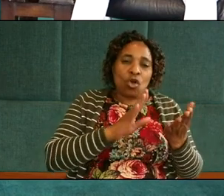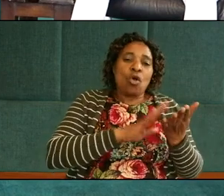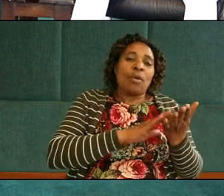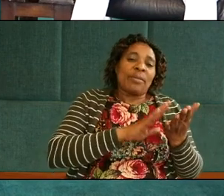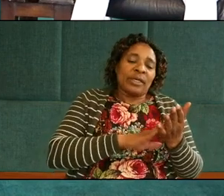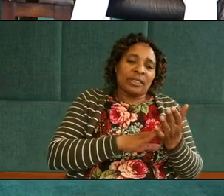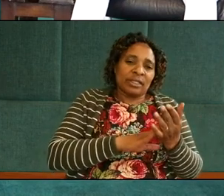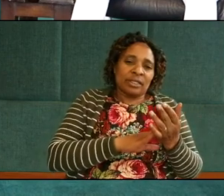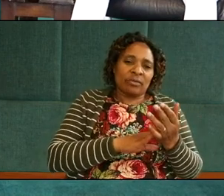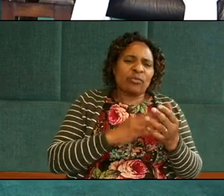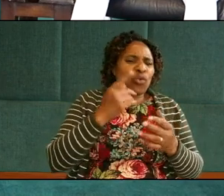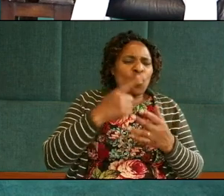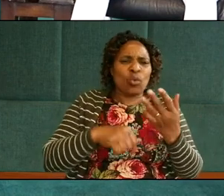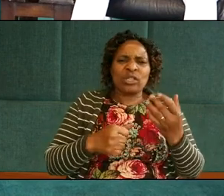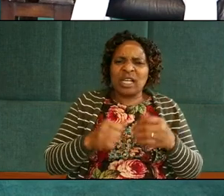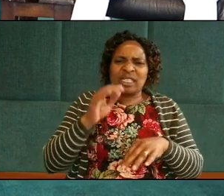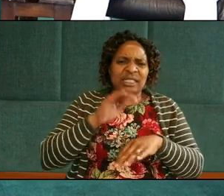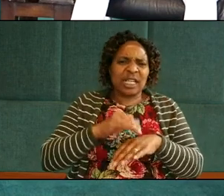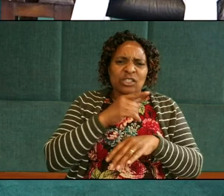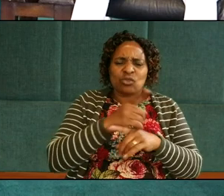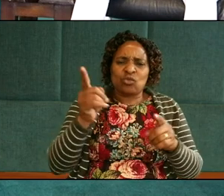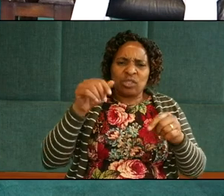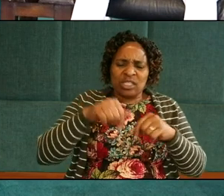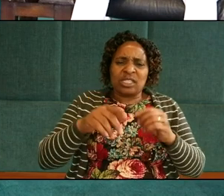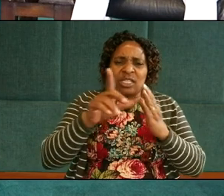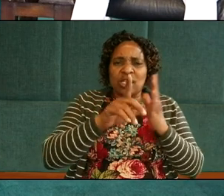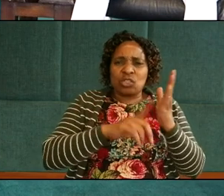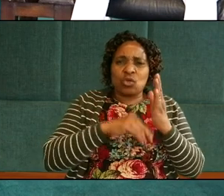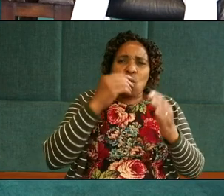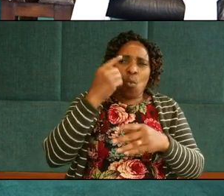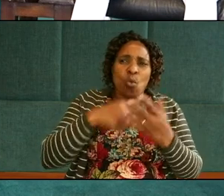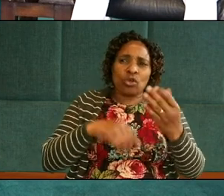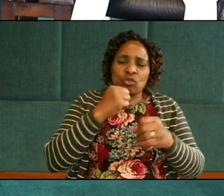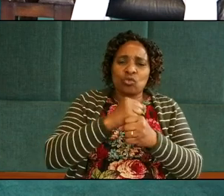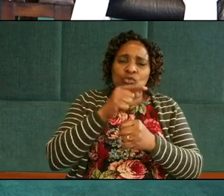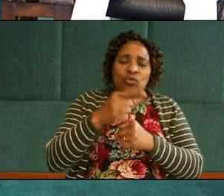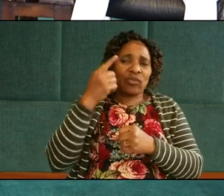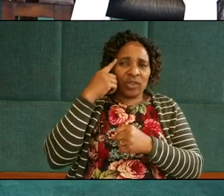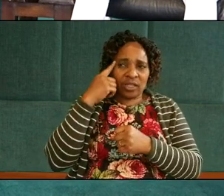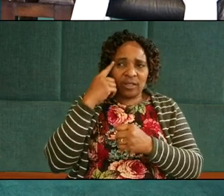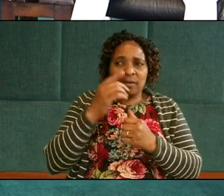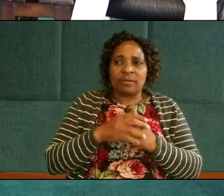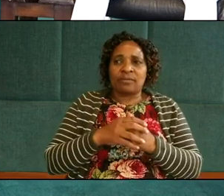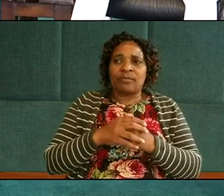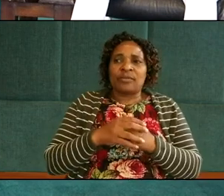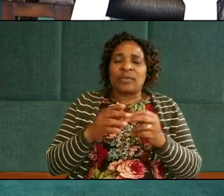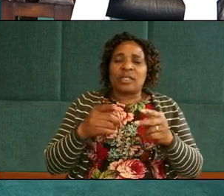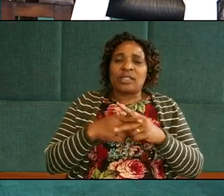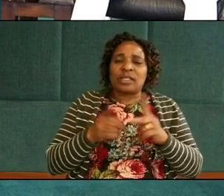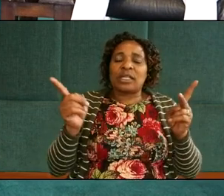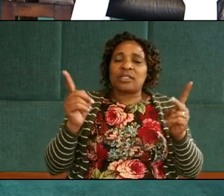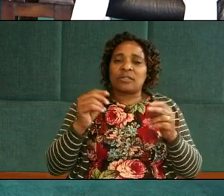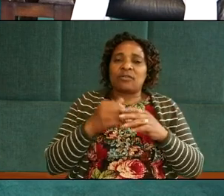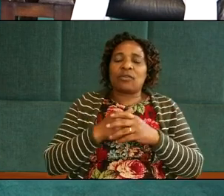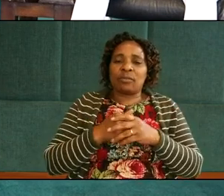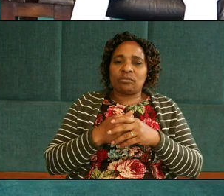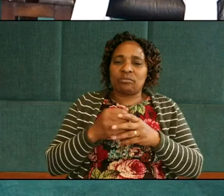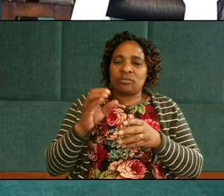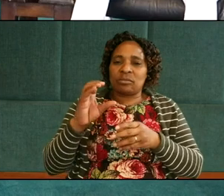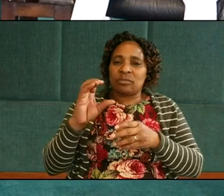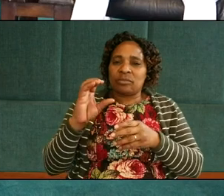a closing remark. What has really touched you in this lesson? What do you think? Go ahead. We'll start from Sid, and we'll go to our